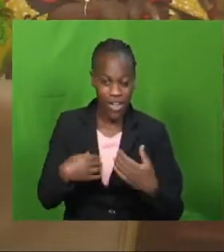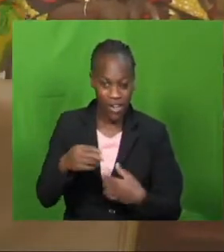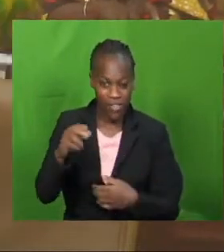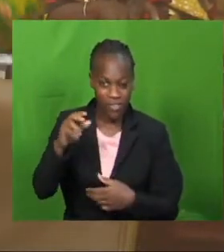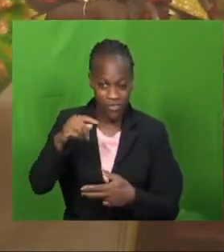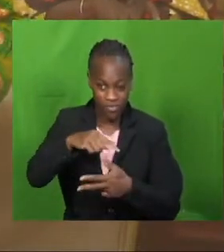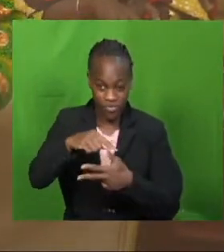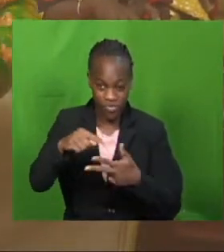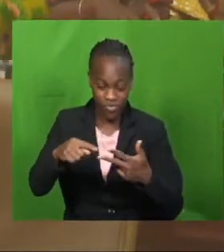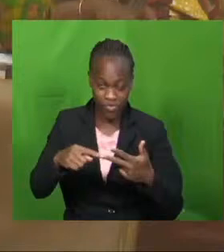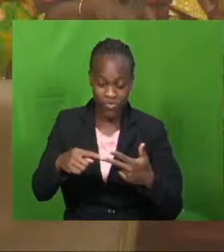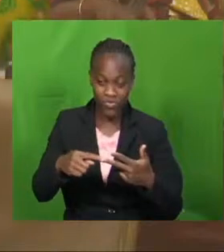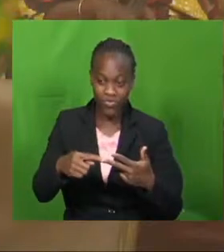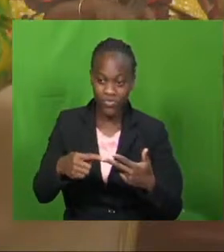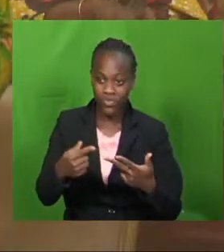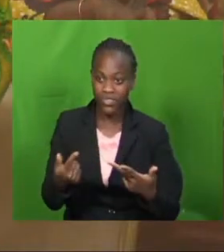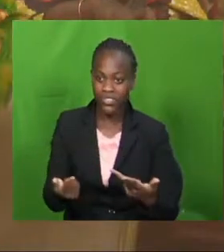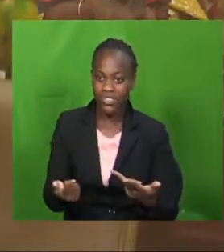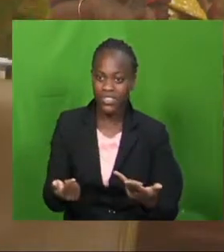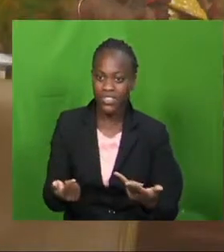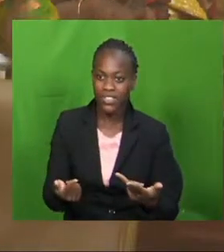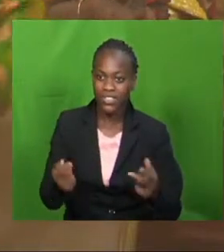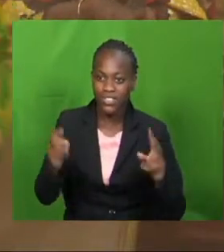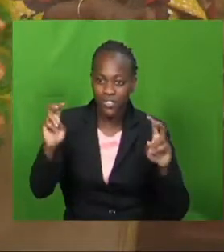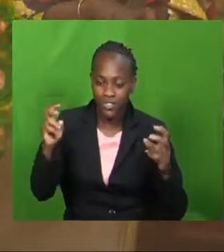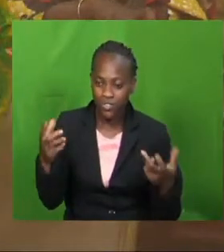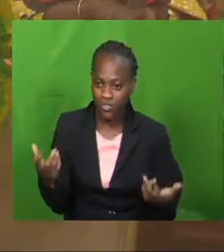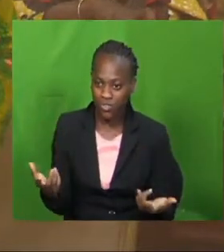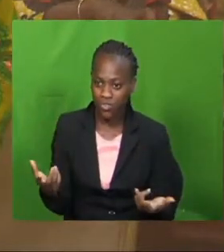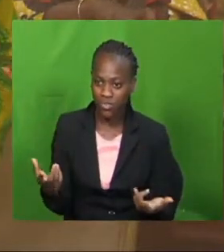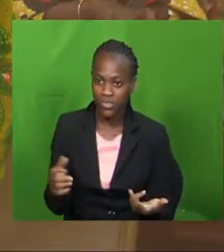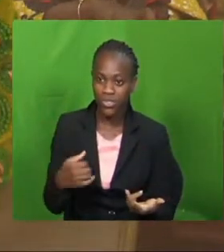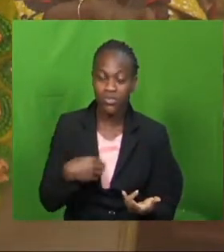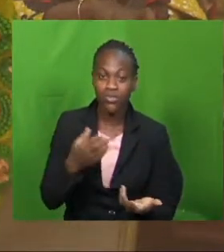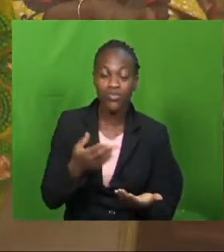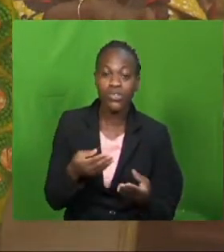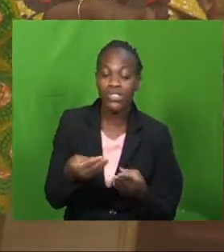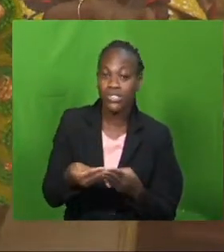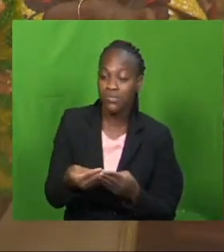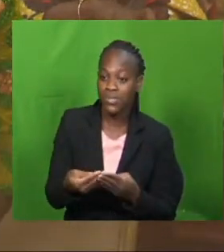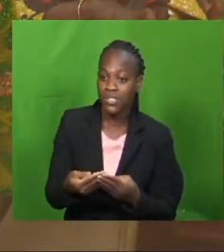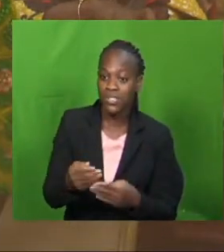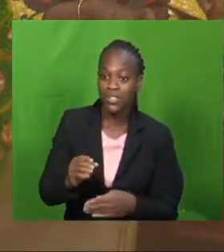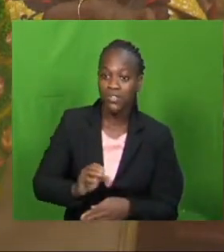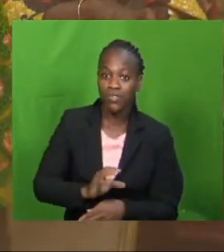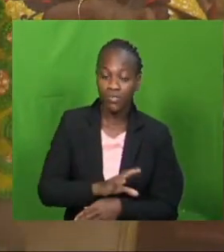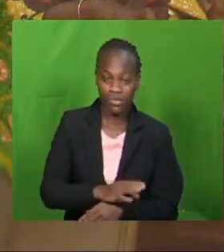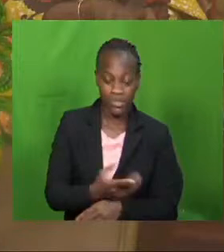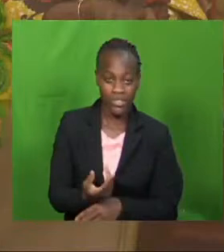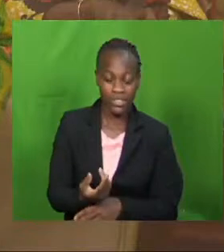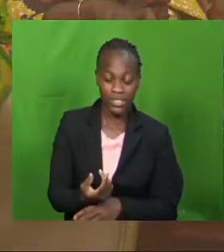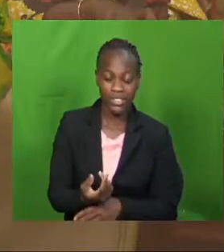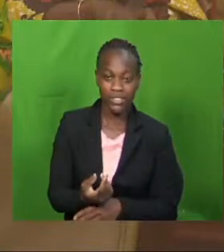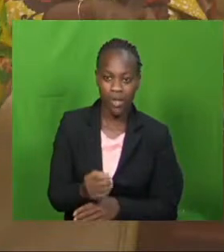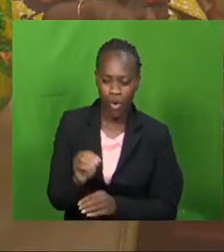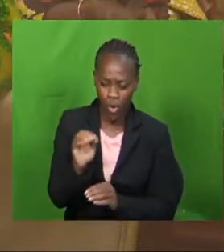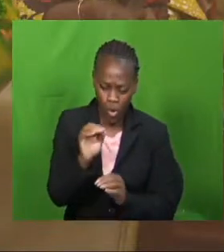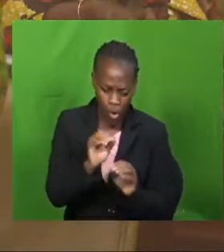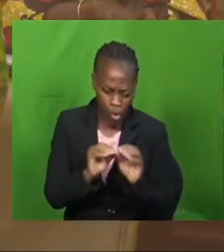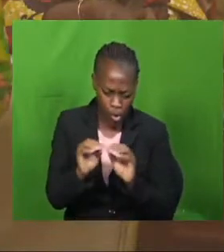economy, efficiency, and of course, effectiveness. Put together value for money. The committee also observed that